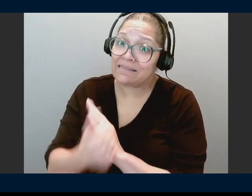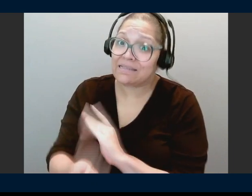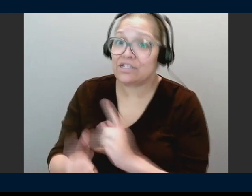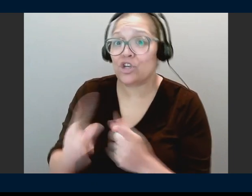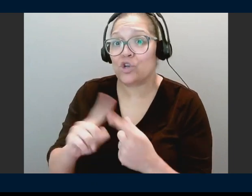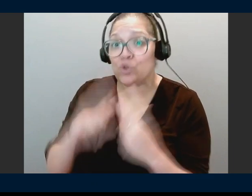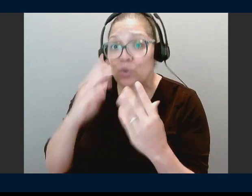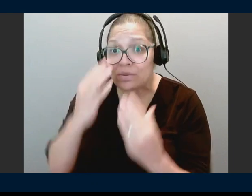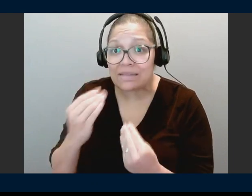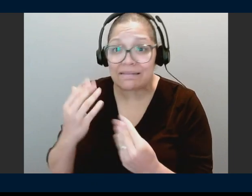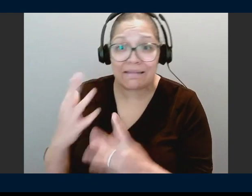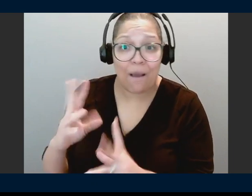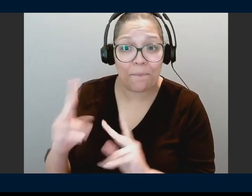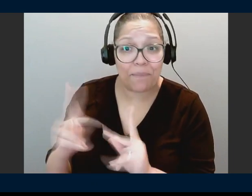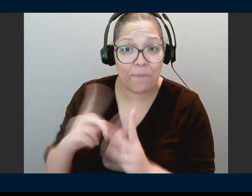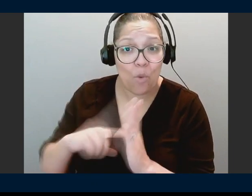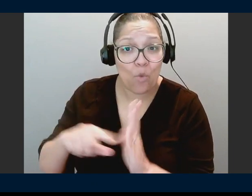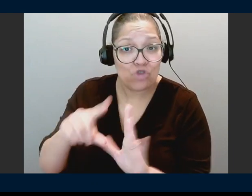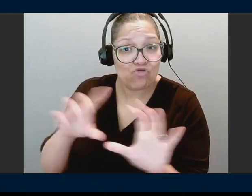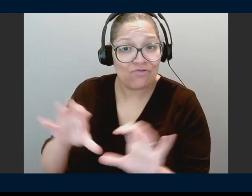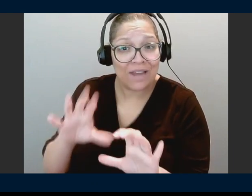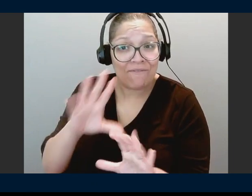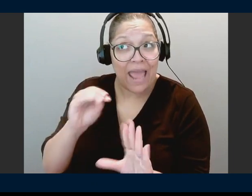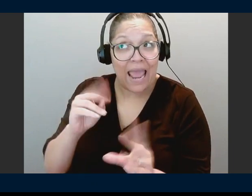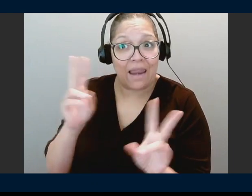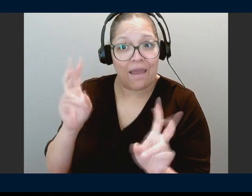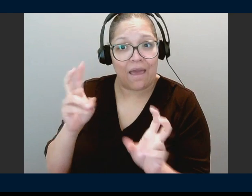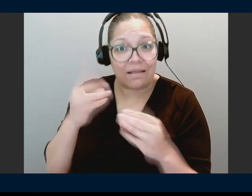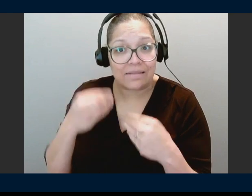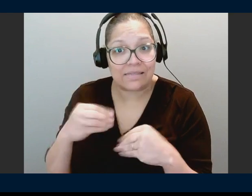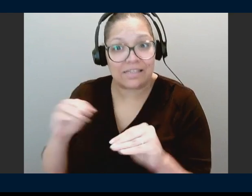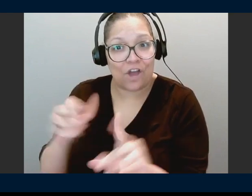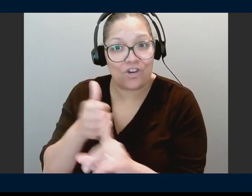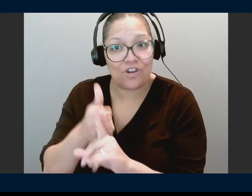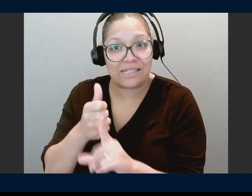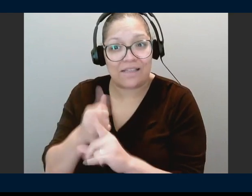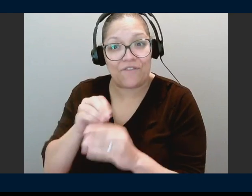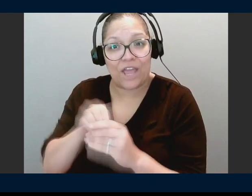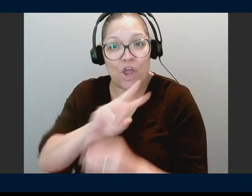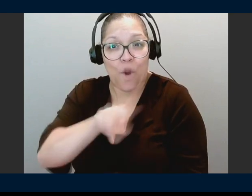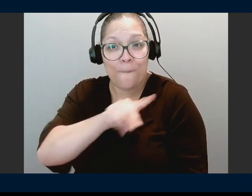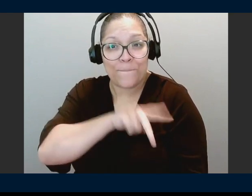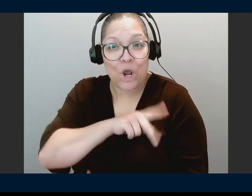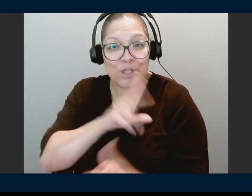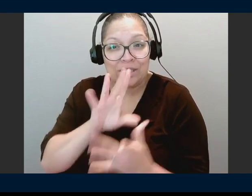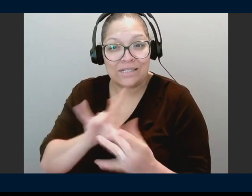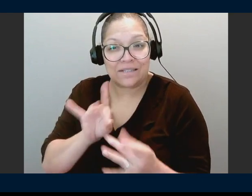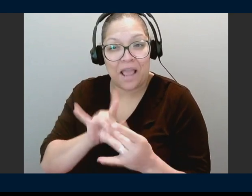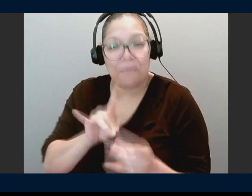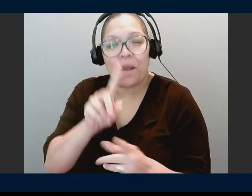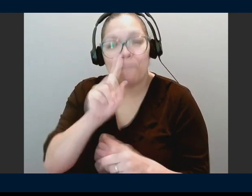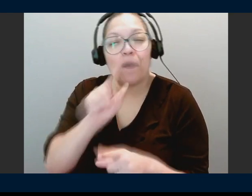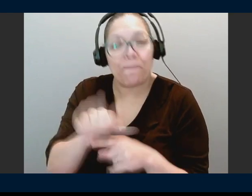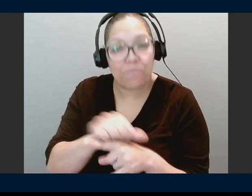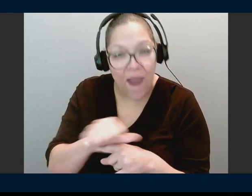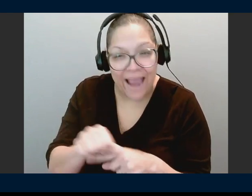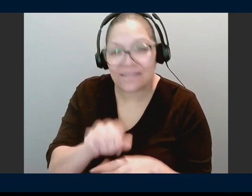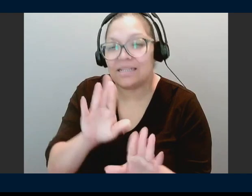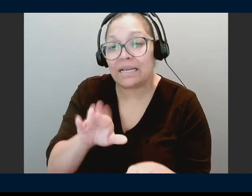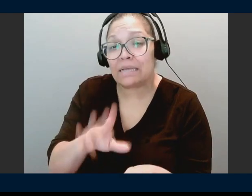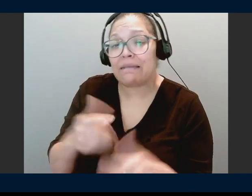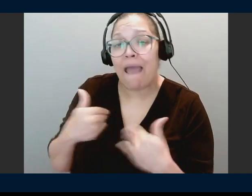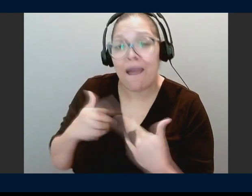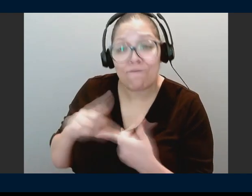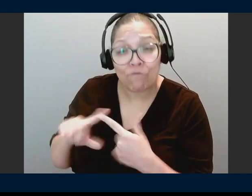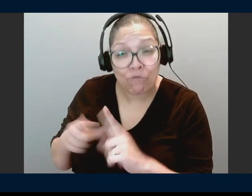and kind of sell yourself in the form of a personal statement or a CV, but certainly practice that. Have friends look through it, have mentors look through it